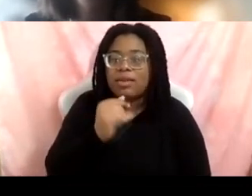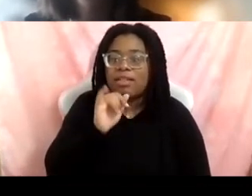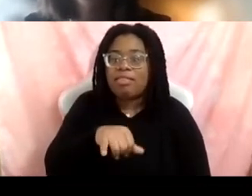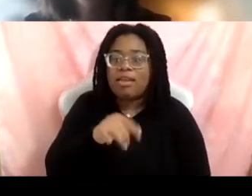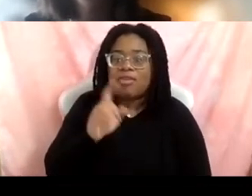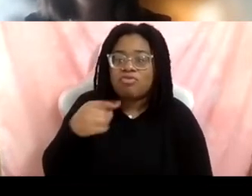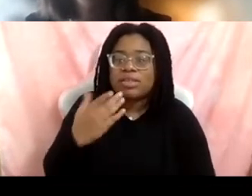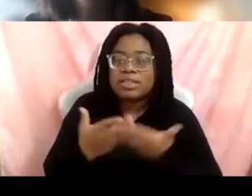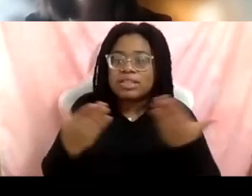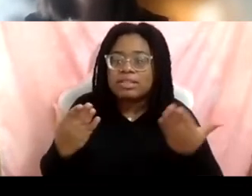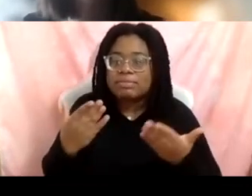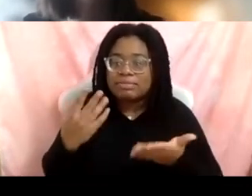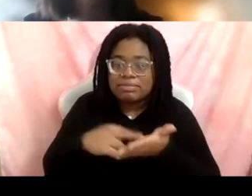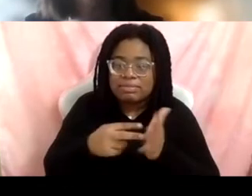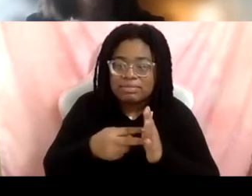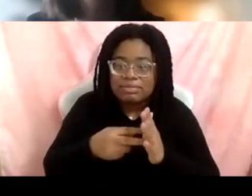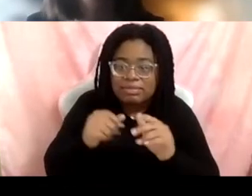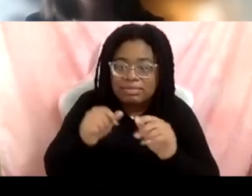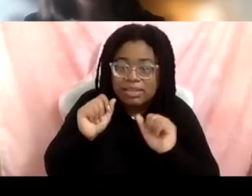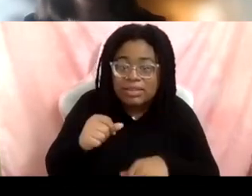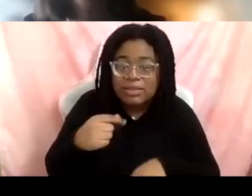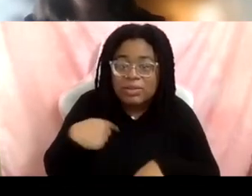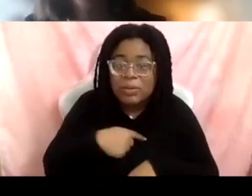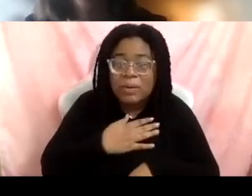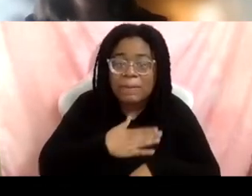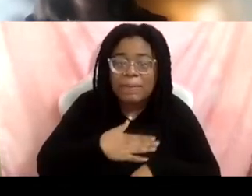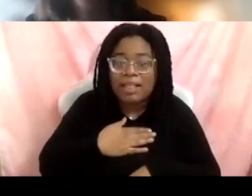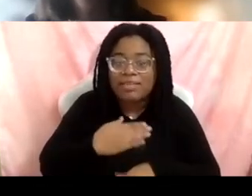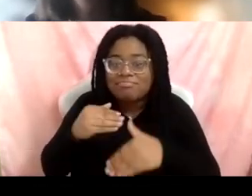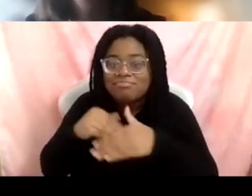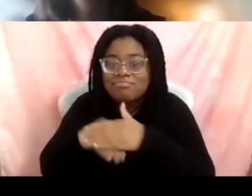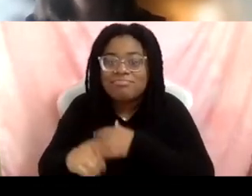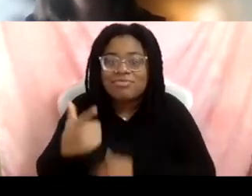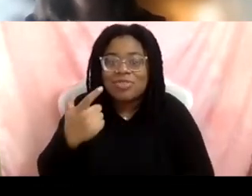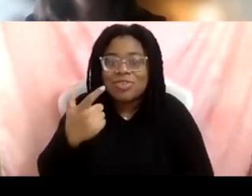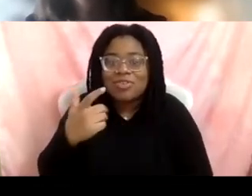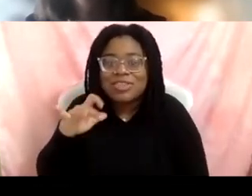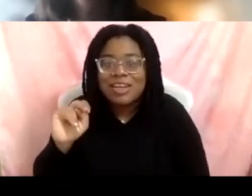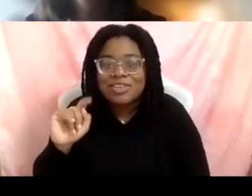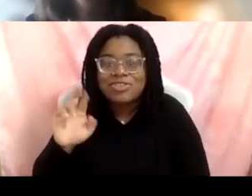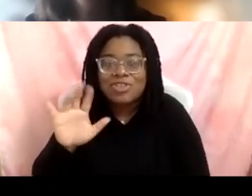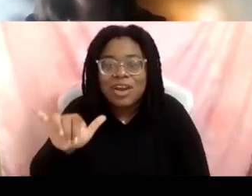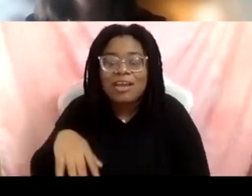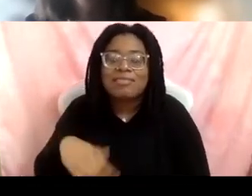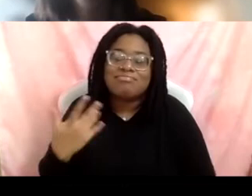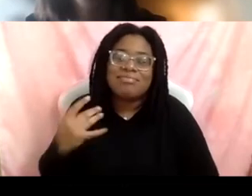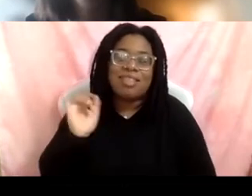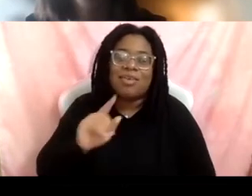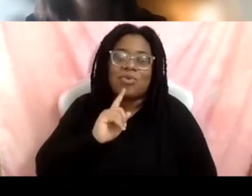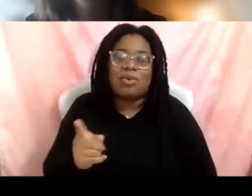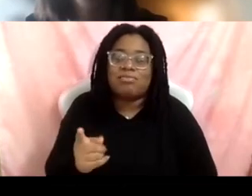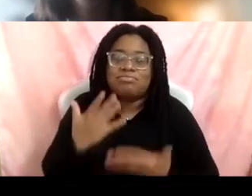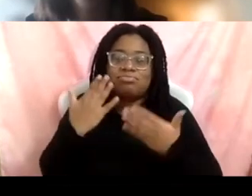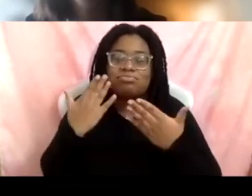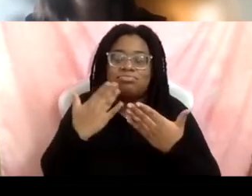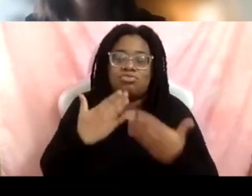crazy thing. Can we please enter into the 20th century or 21st century, as it were? So that was a great thing.